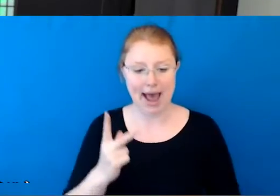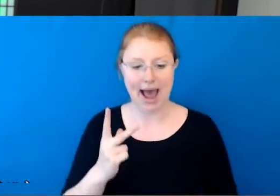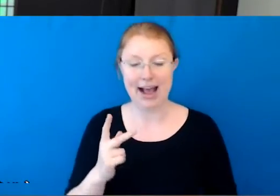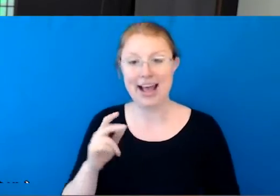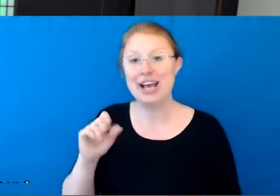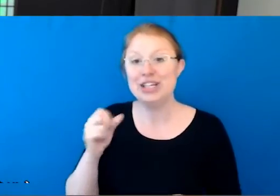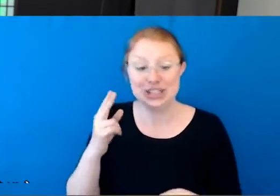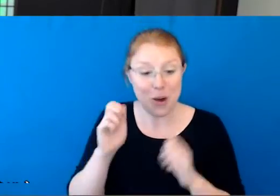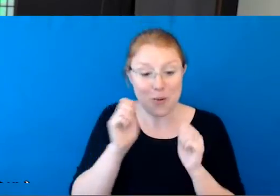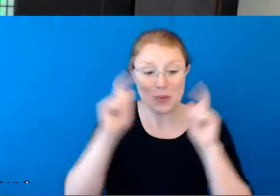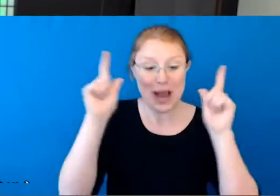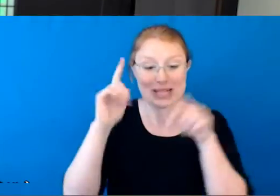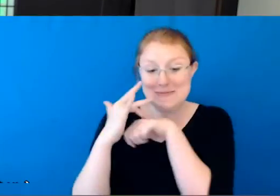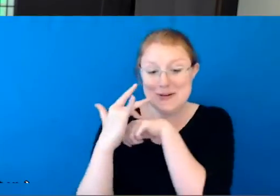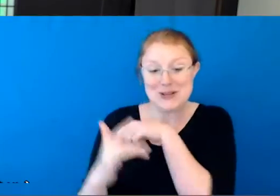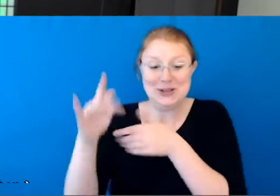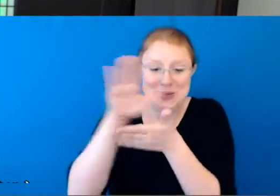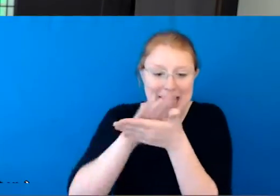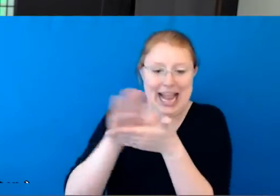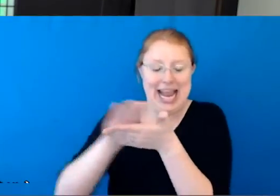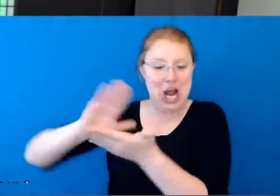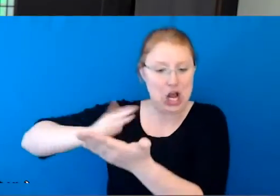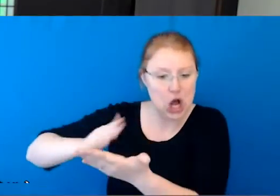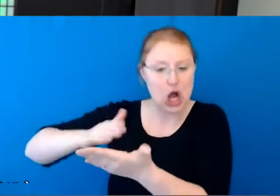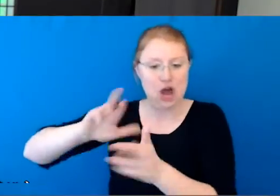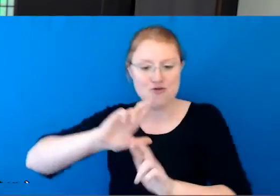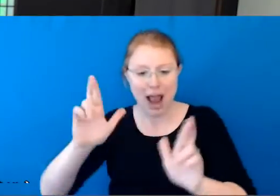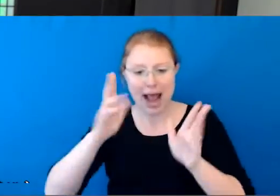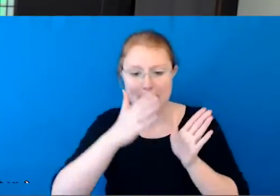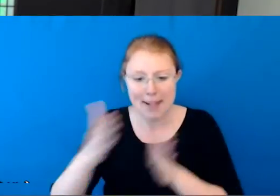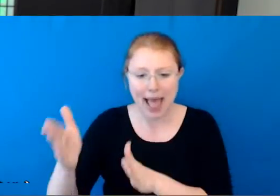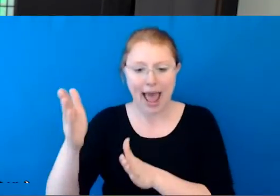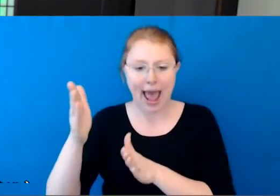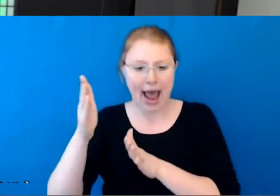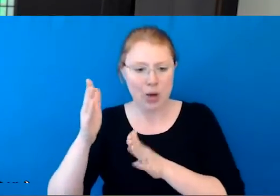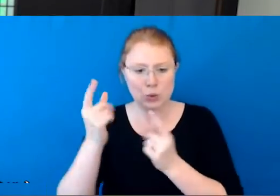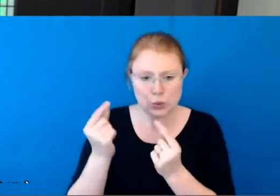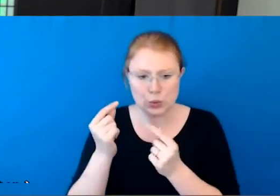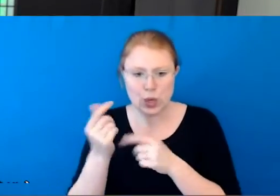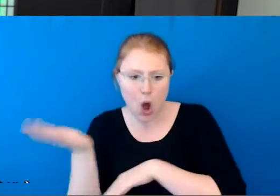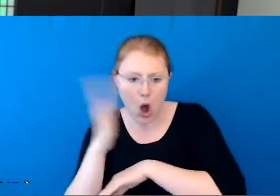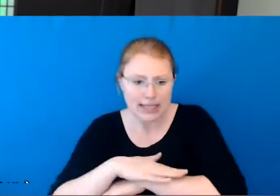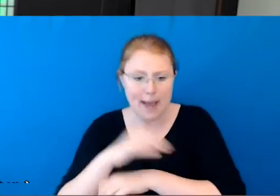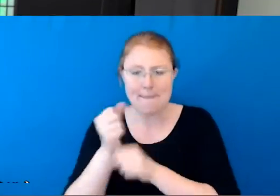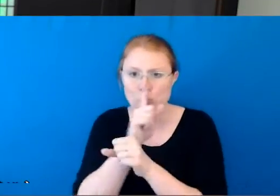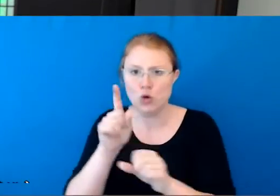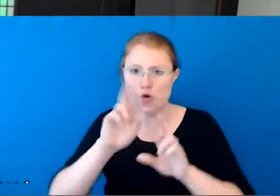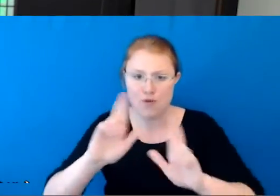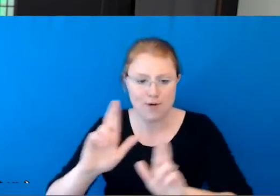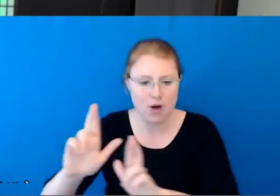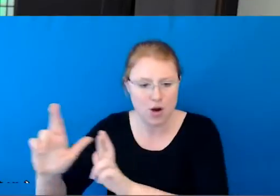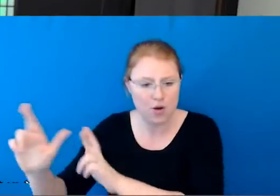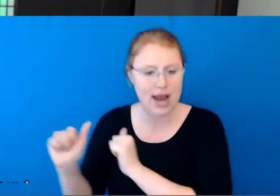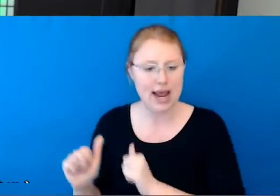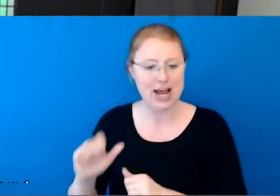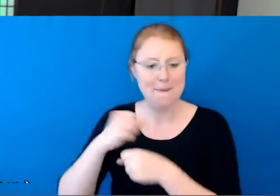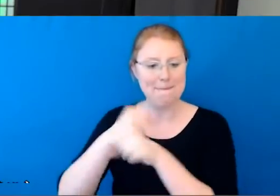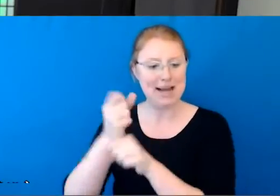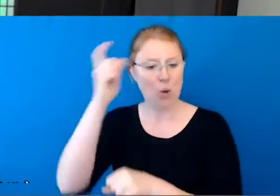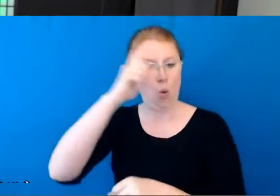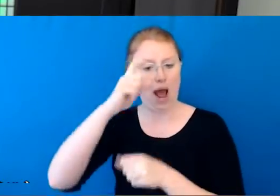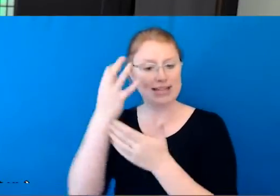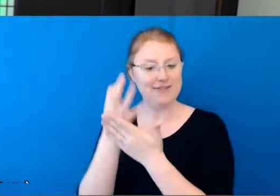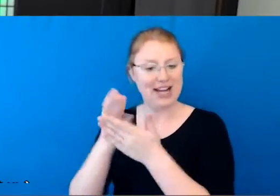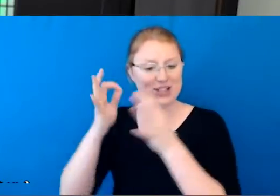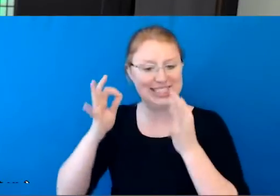She considers a field and buys it. Out of her earnings, she plants a vineyard. She sets about her work vigorously. Her